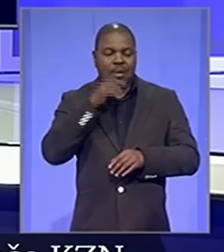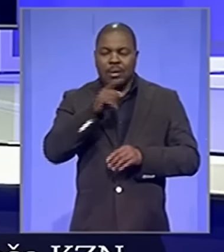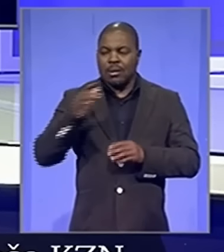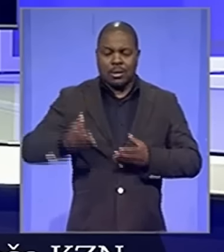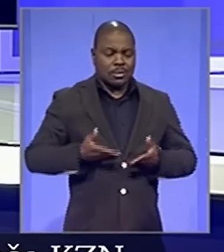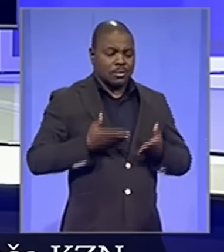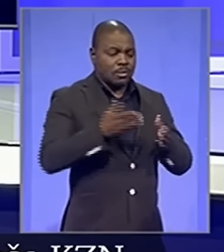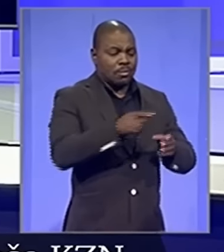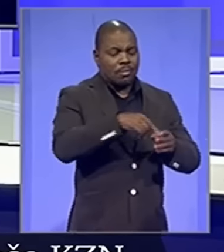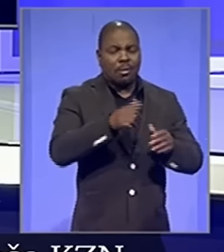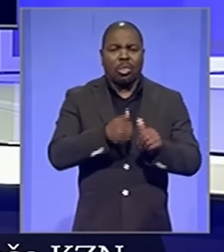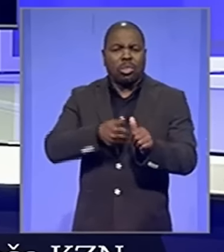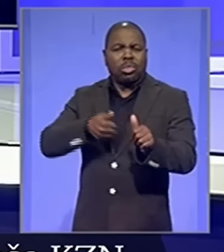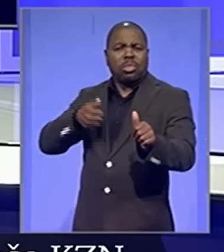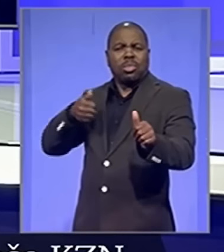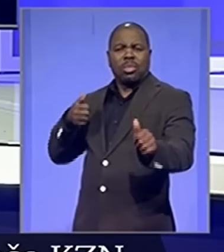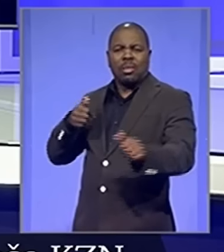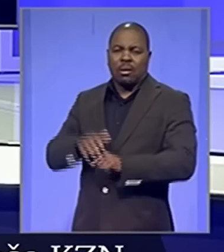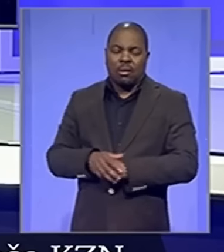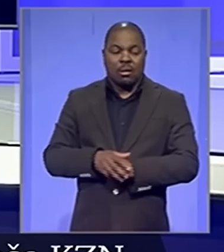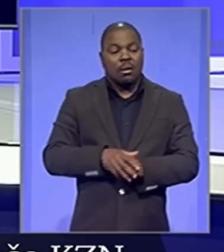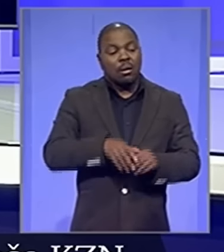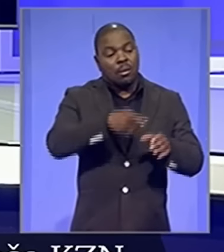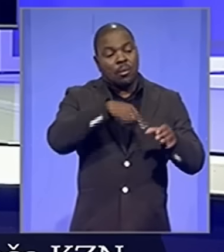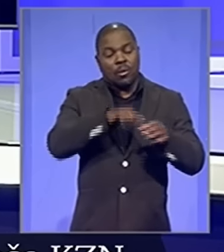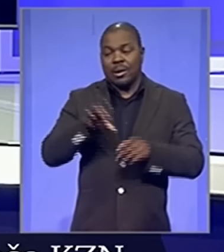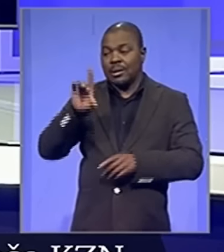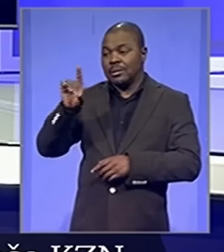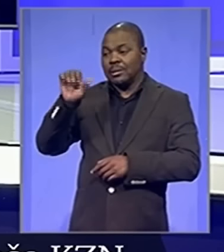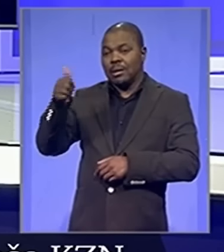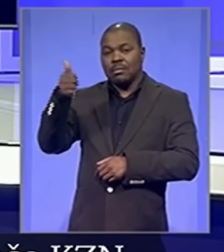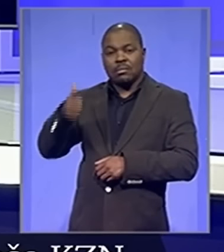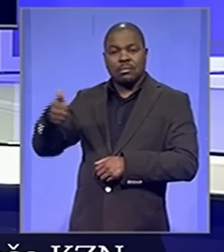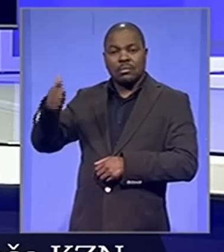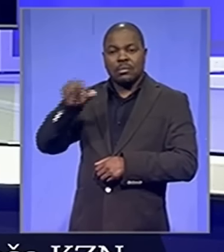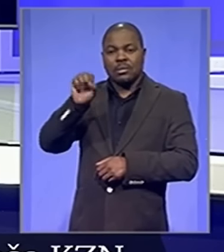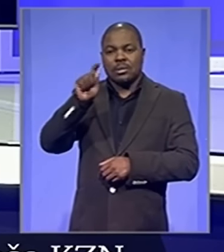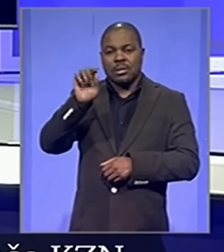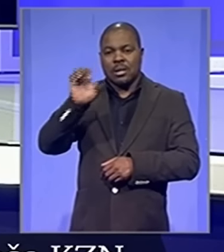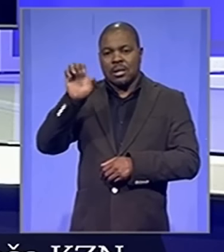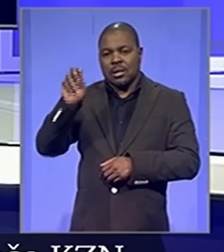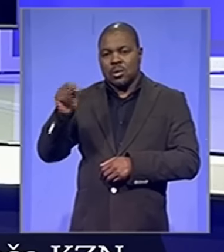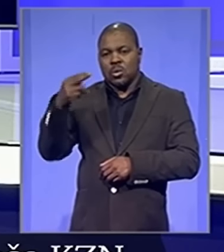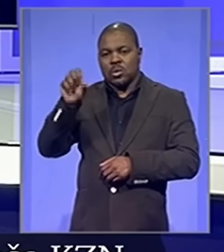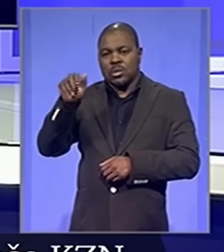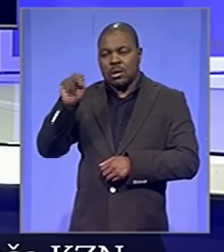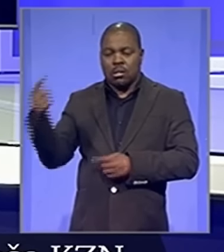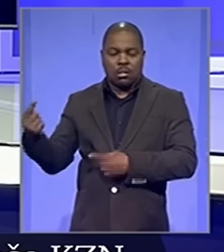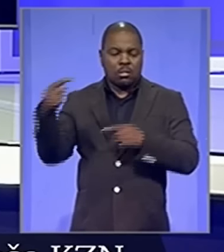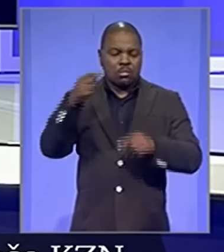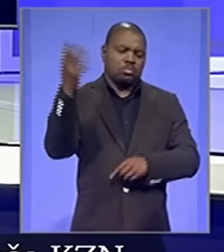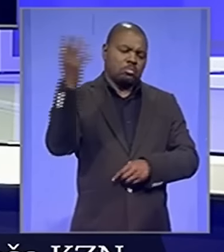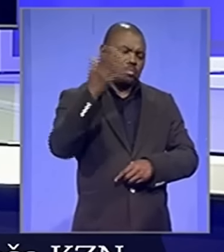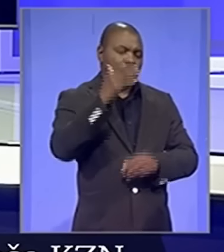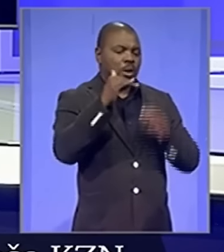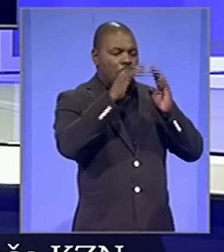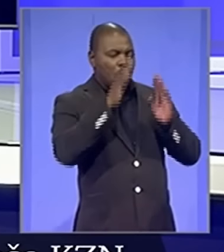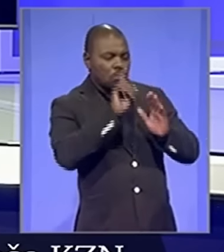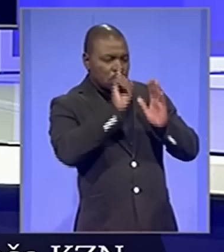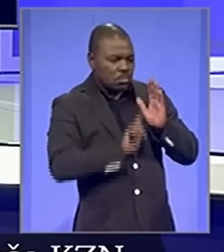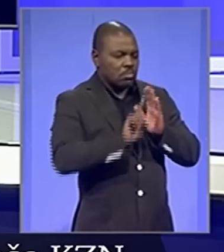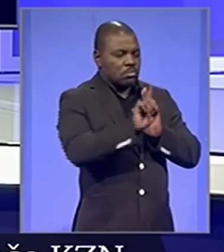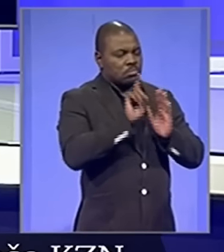ya ditirelo. Ba be ba bolela le moetapele wa DA John Steenhuisen nakong ya lesolo la mokgatlo la go tsena ntlo le